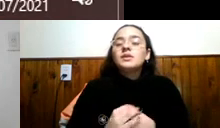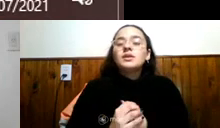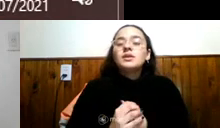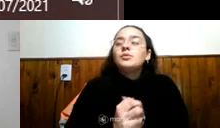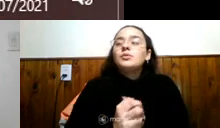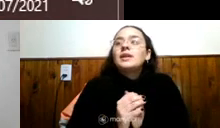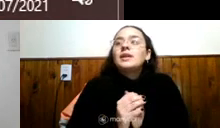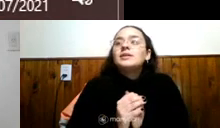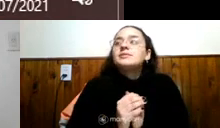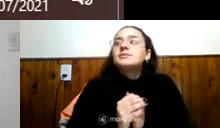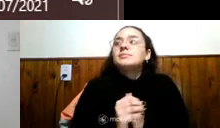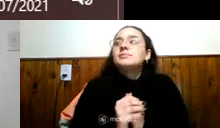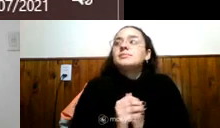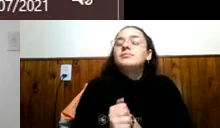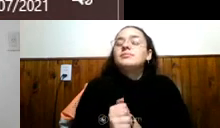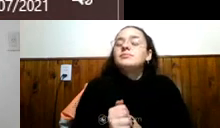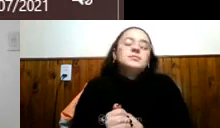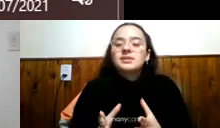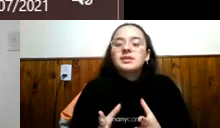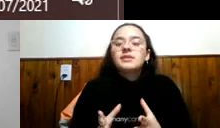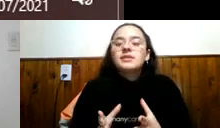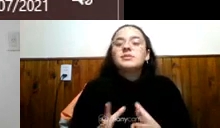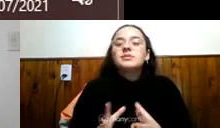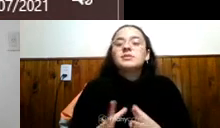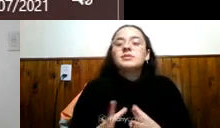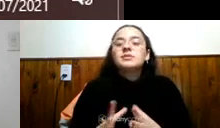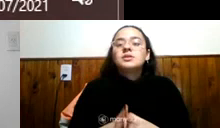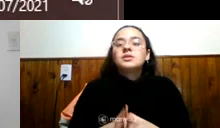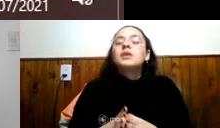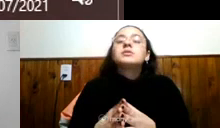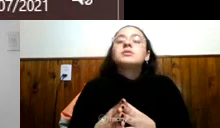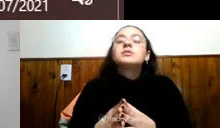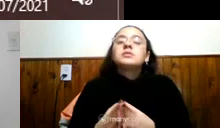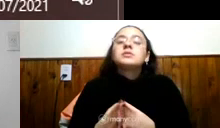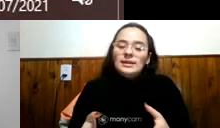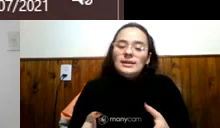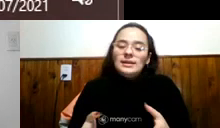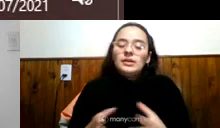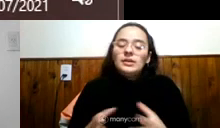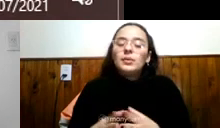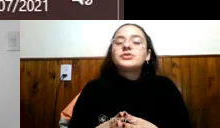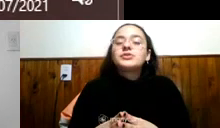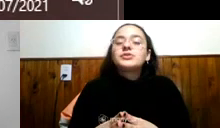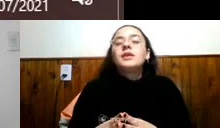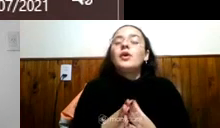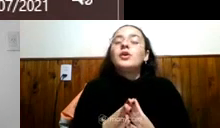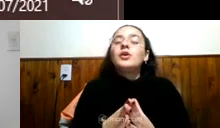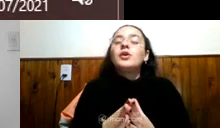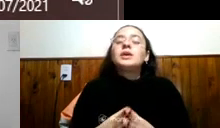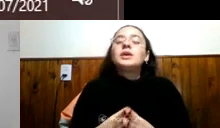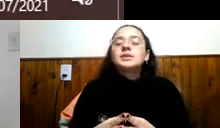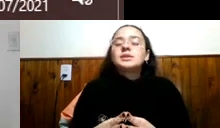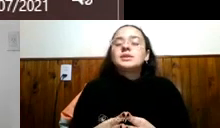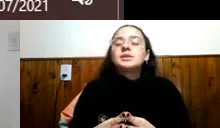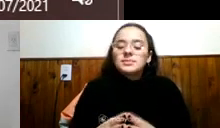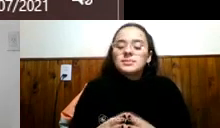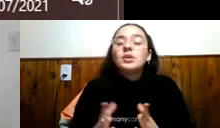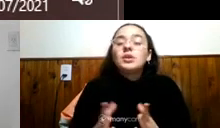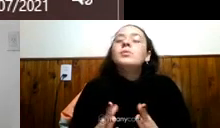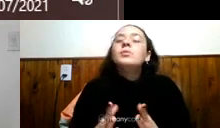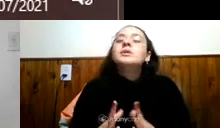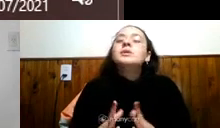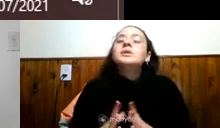who can't be so expensive, because in low countries the economy is